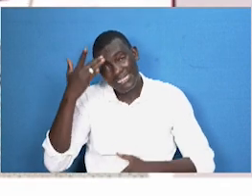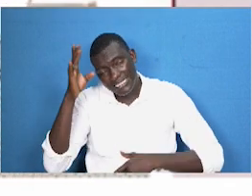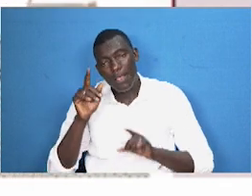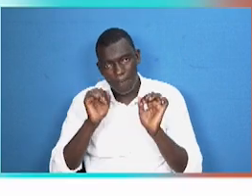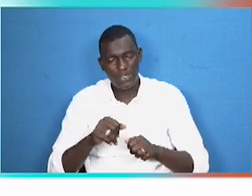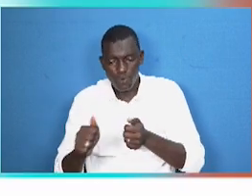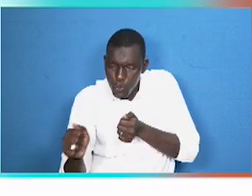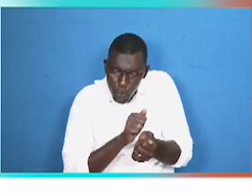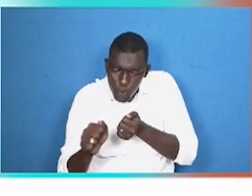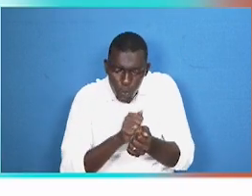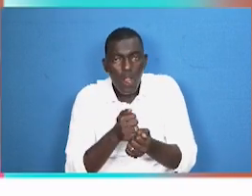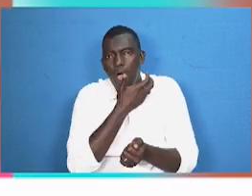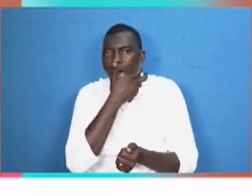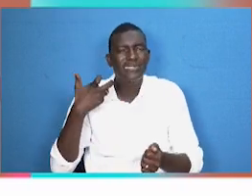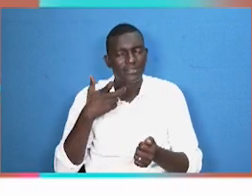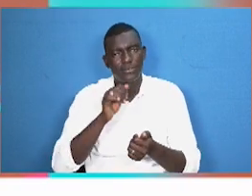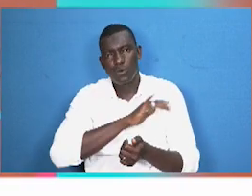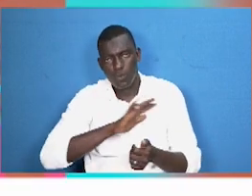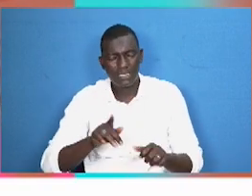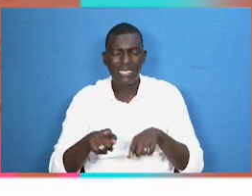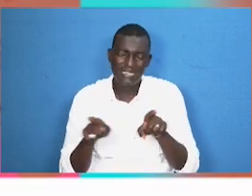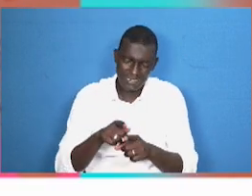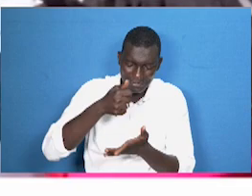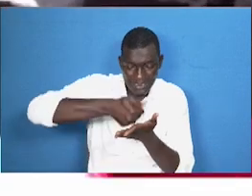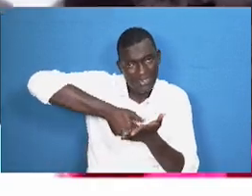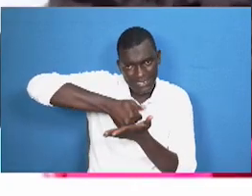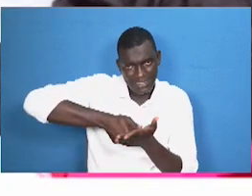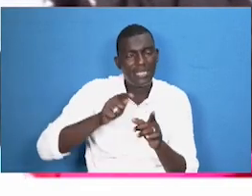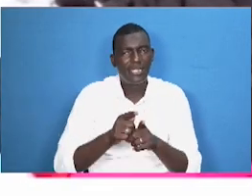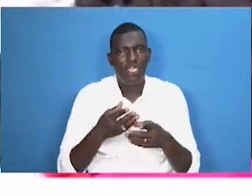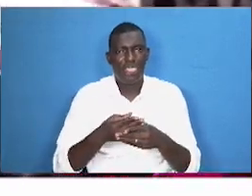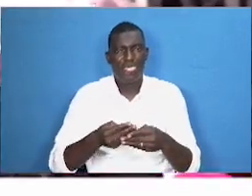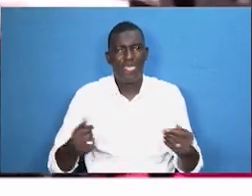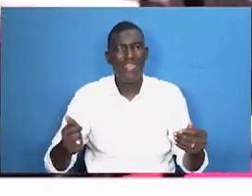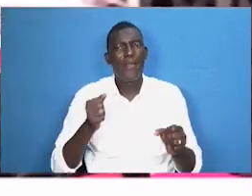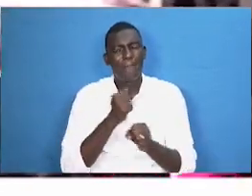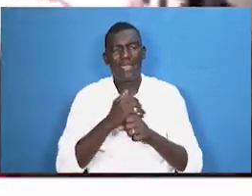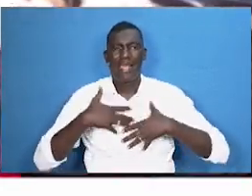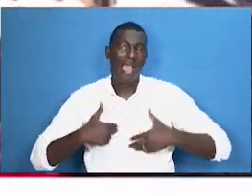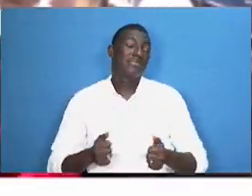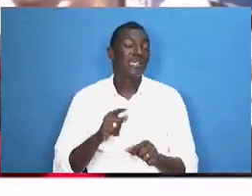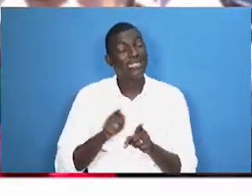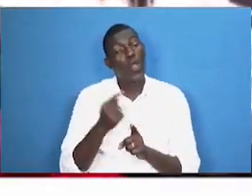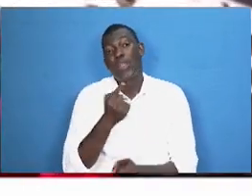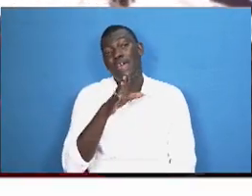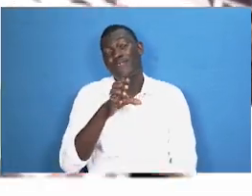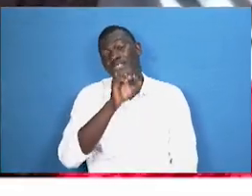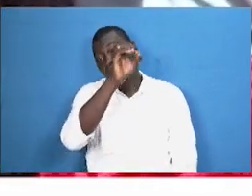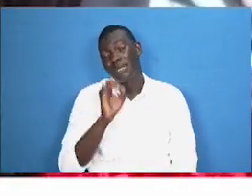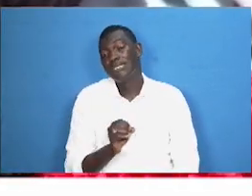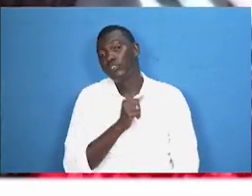water and other disinfectant detergents. However, it is only 50% reliable, as